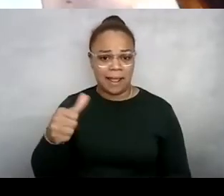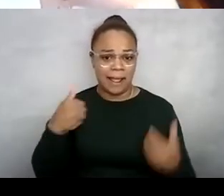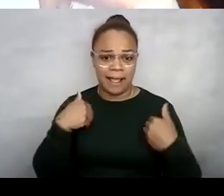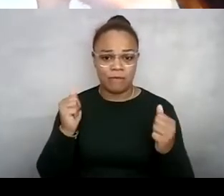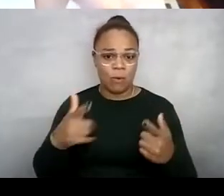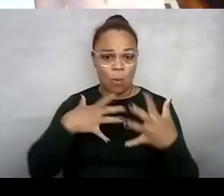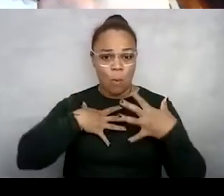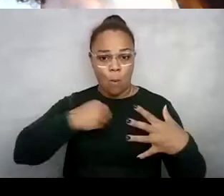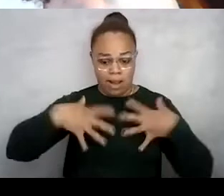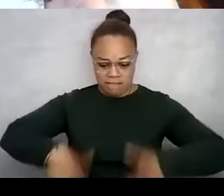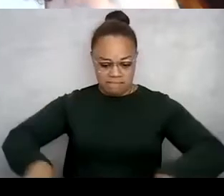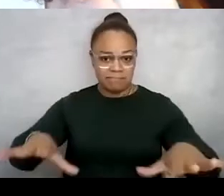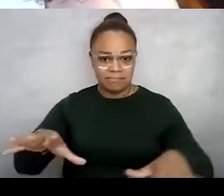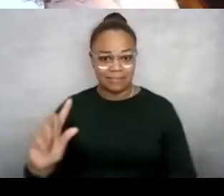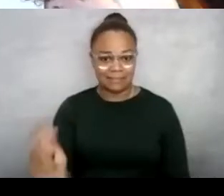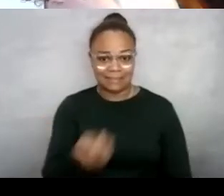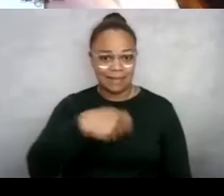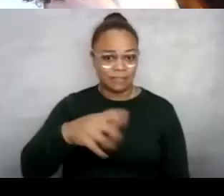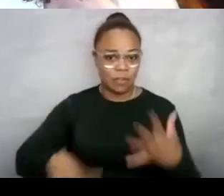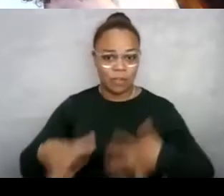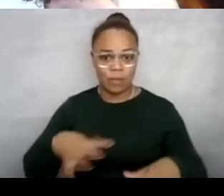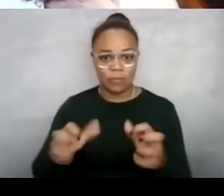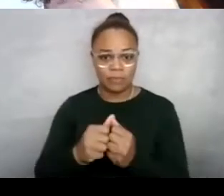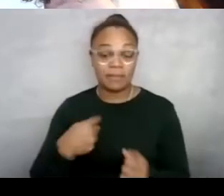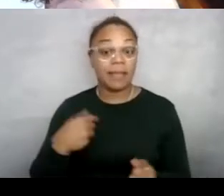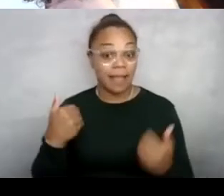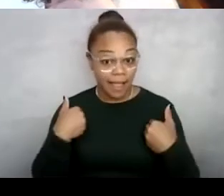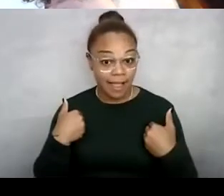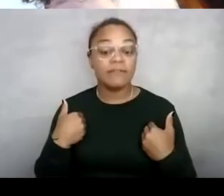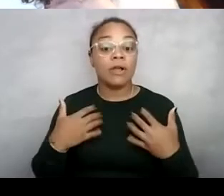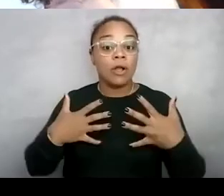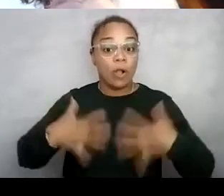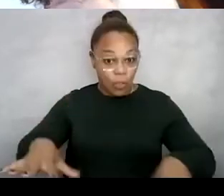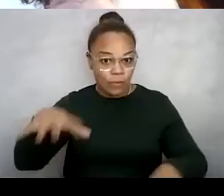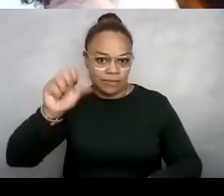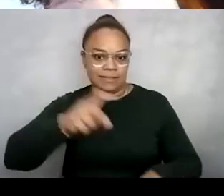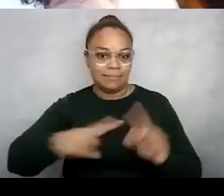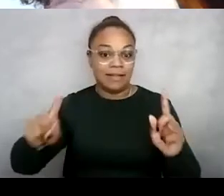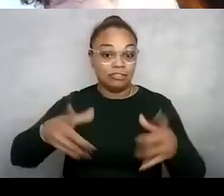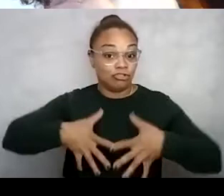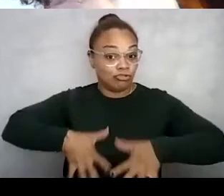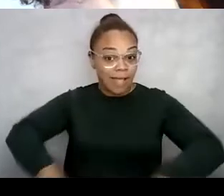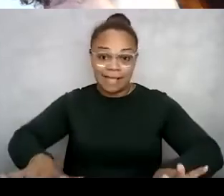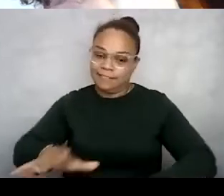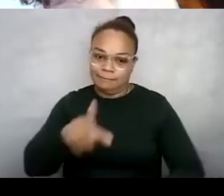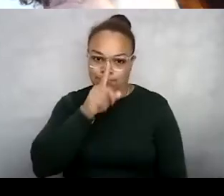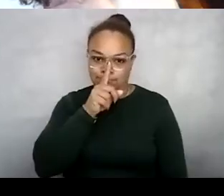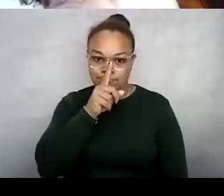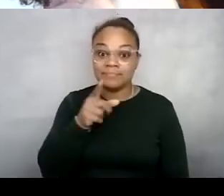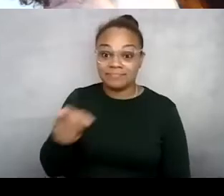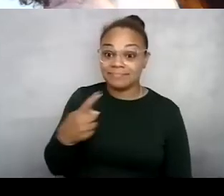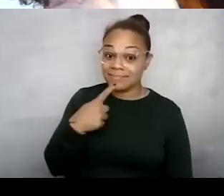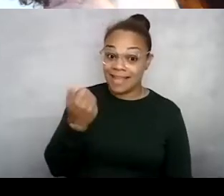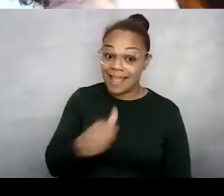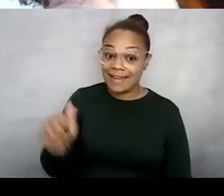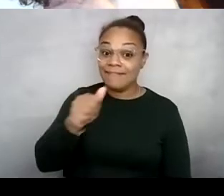I had all white tennis wear, and they said that anybody who's female has to wear a dress. And I